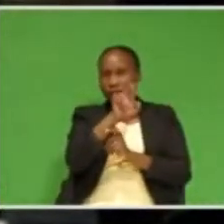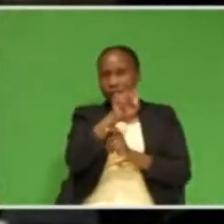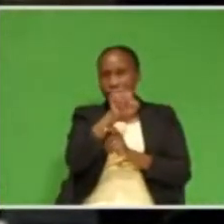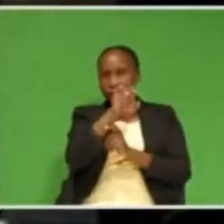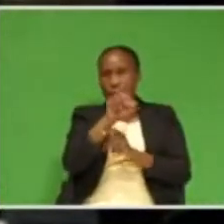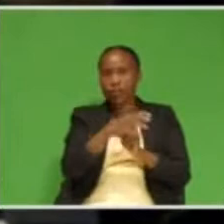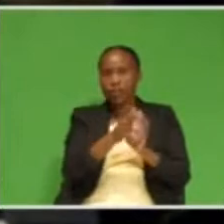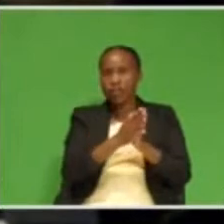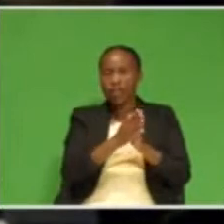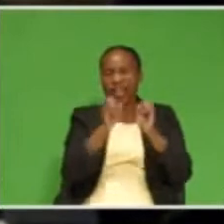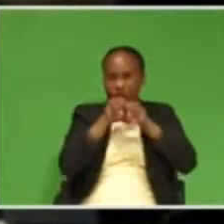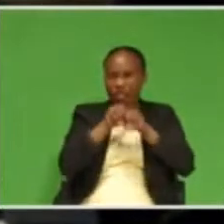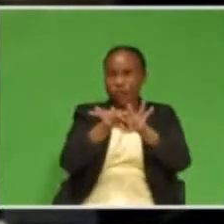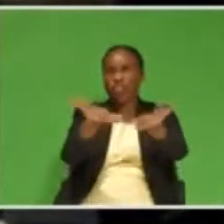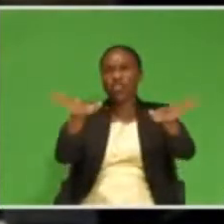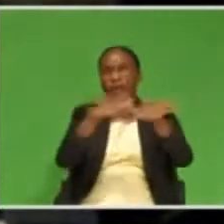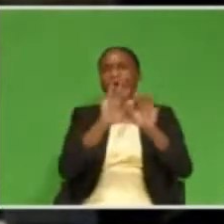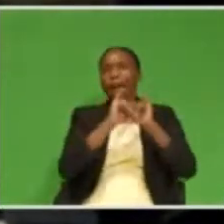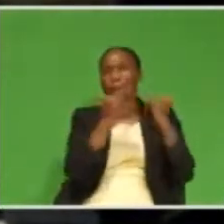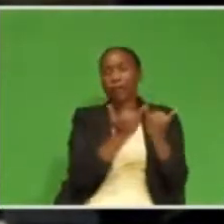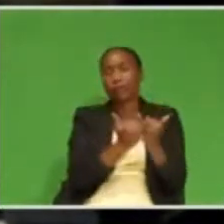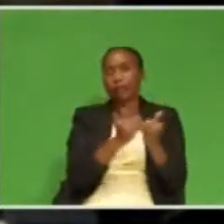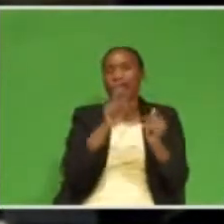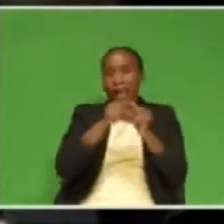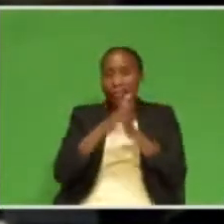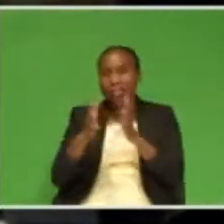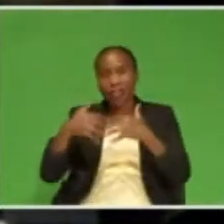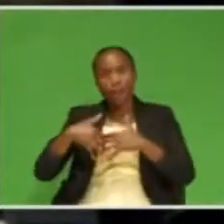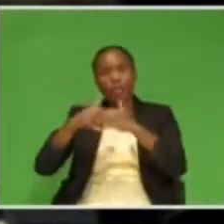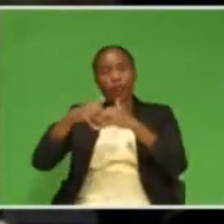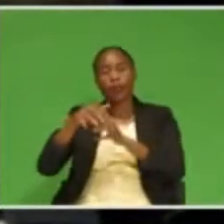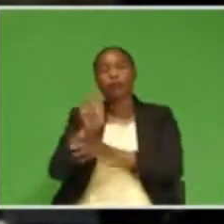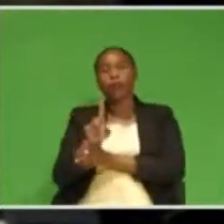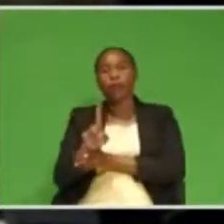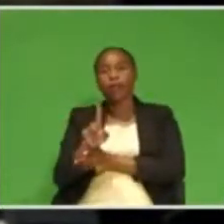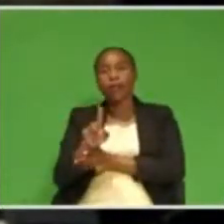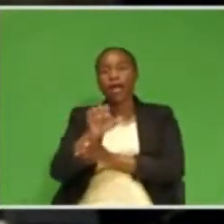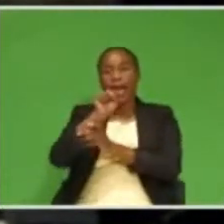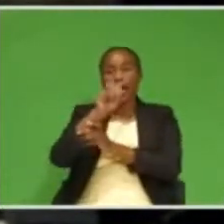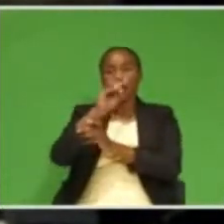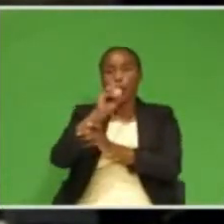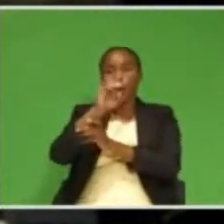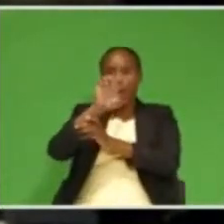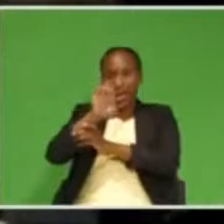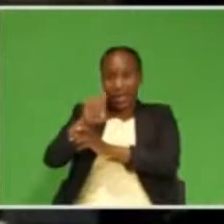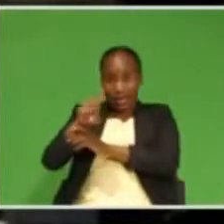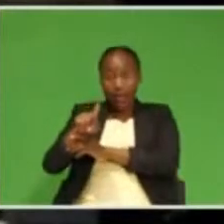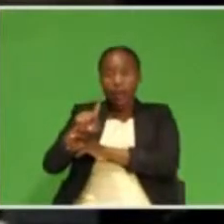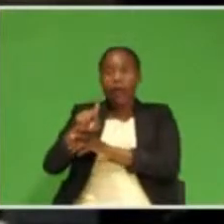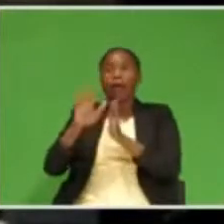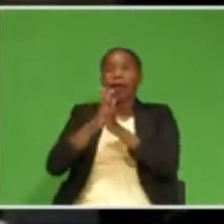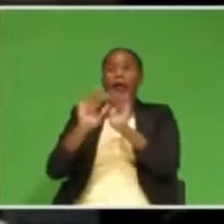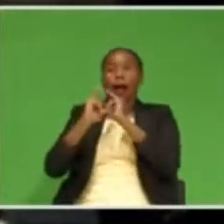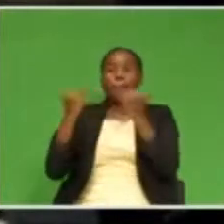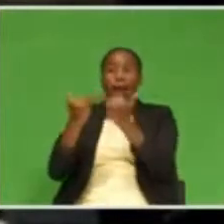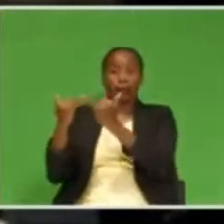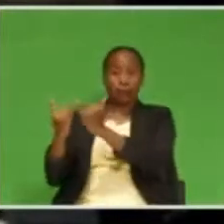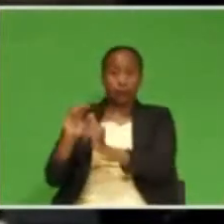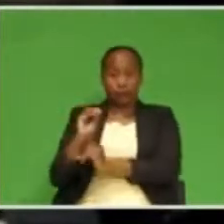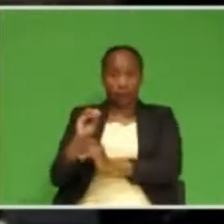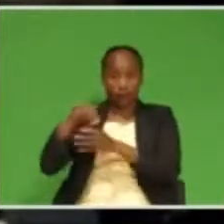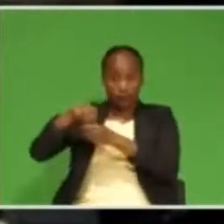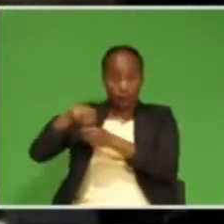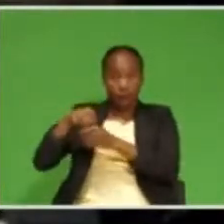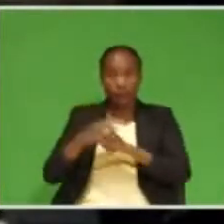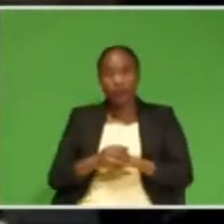and oversee the establishment of the SOE holding company. Now, the